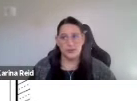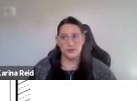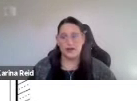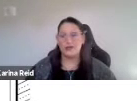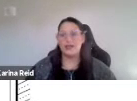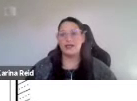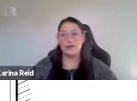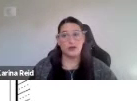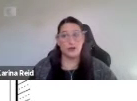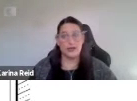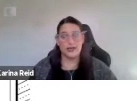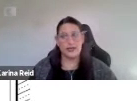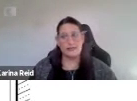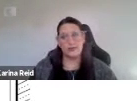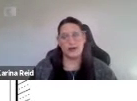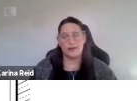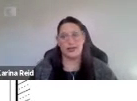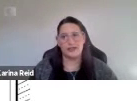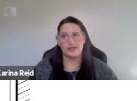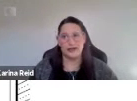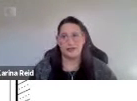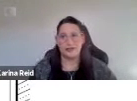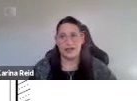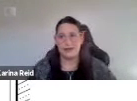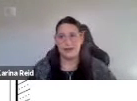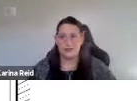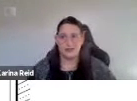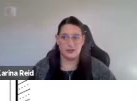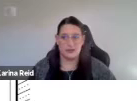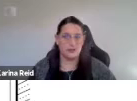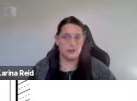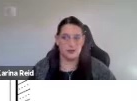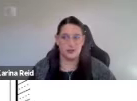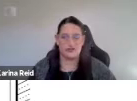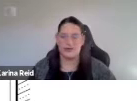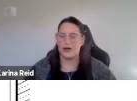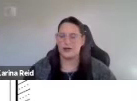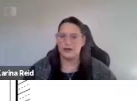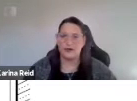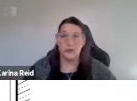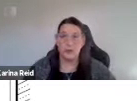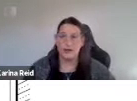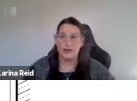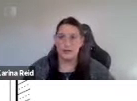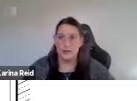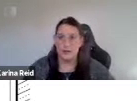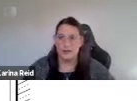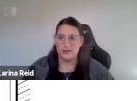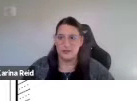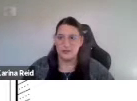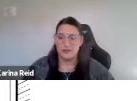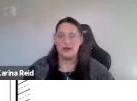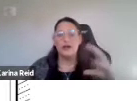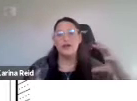complete that profile, it'll go into any school application that you select in addition to the University of Maryland if you're applying to other